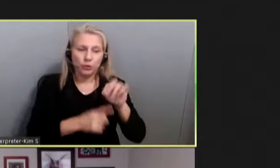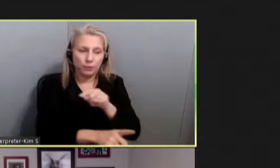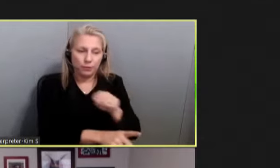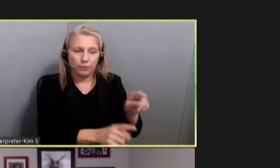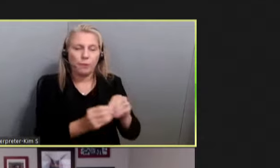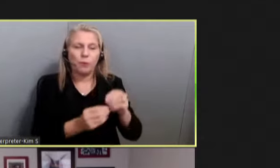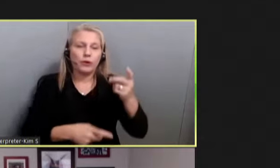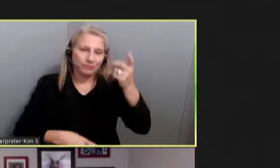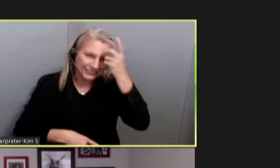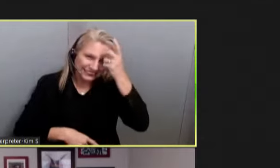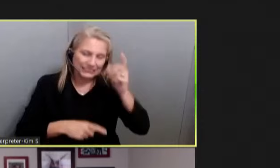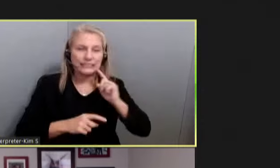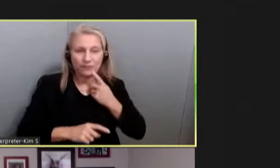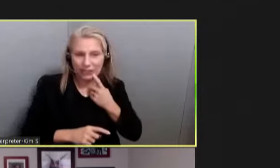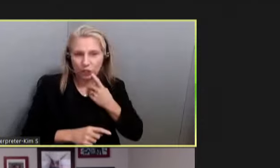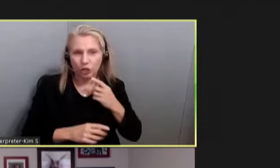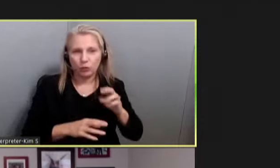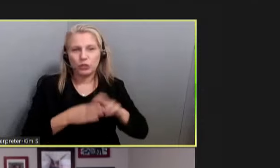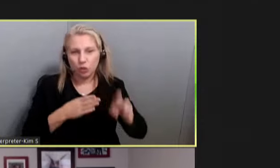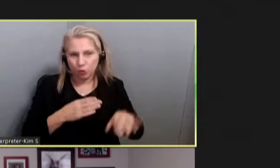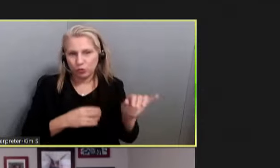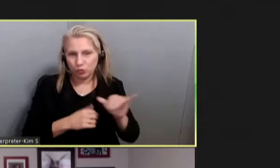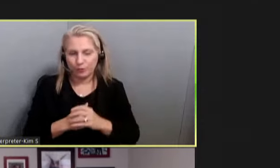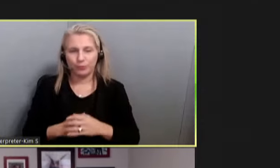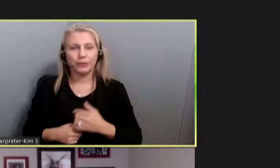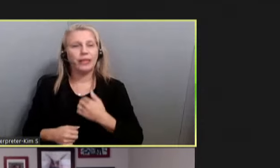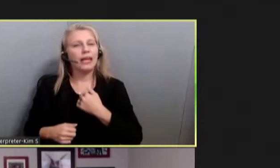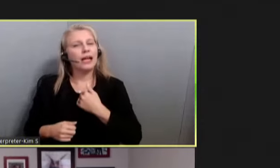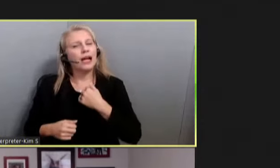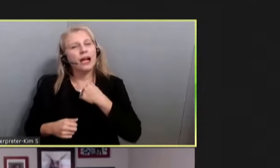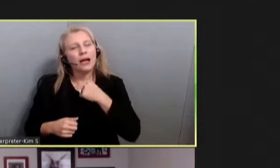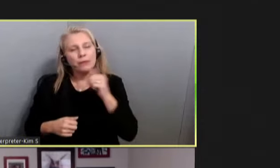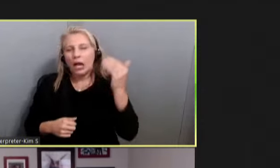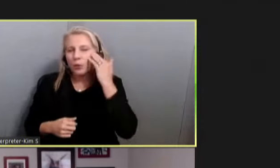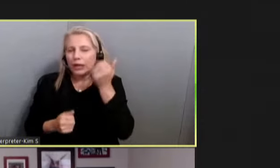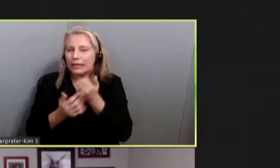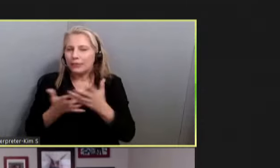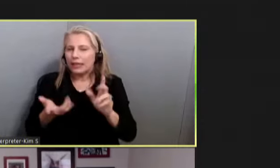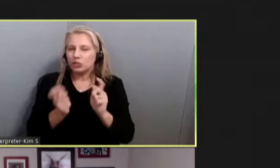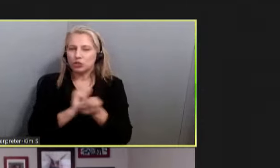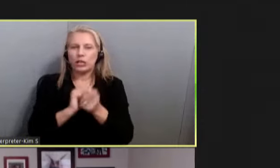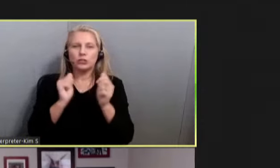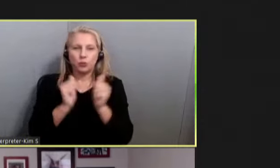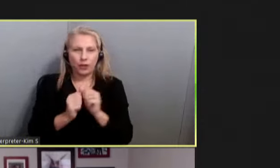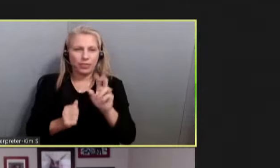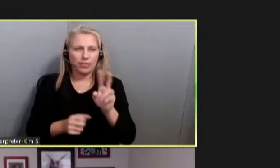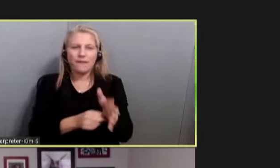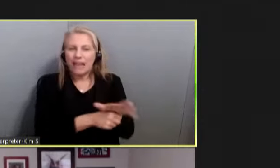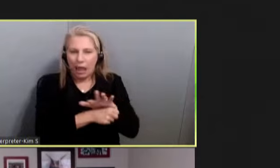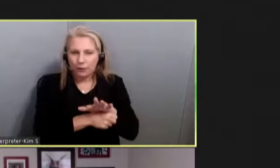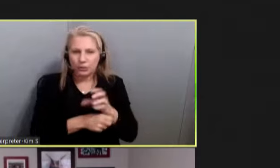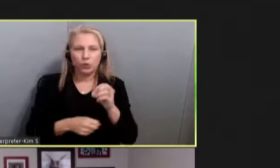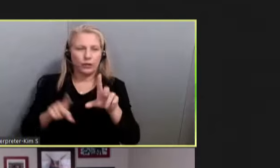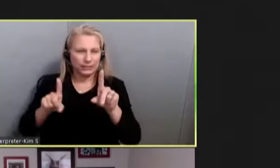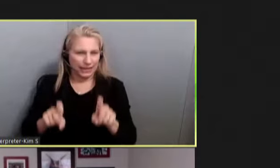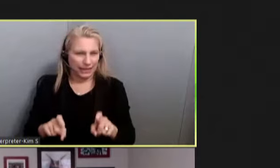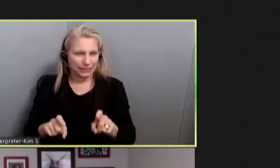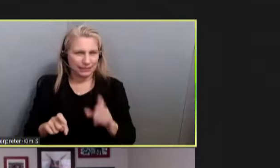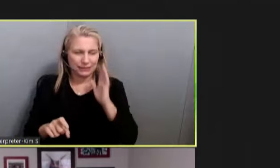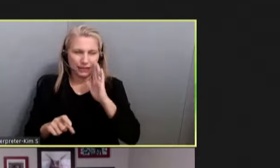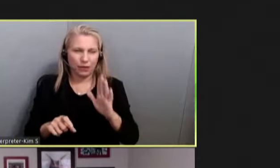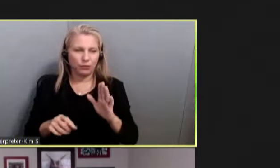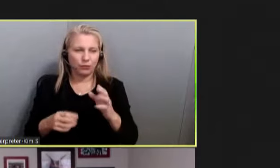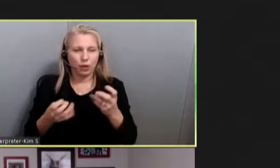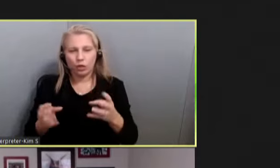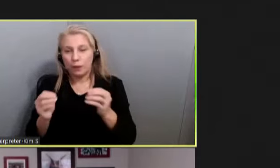severe disease outcomes as well. I'm not aware of anything that has changed recently with the virus or with tests that would result